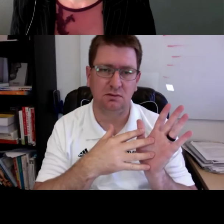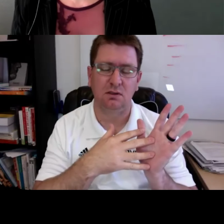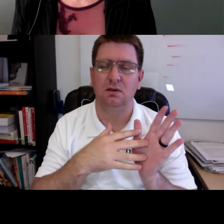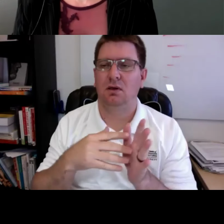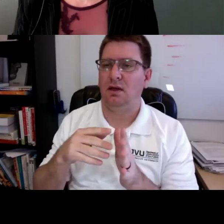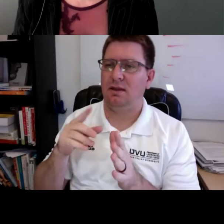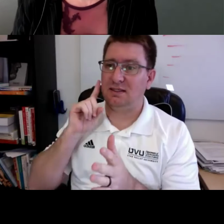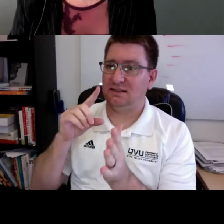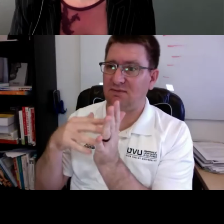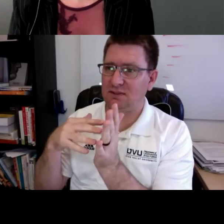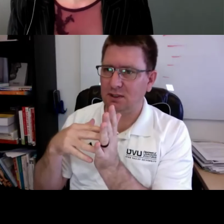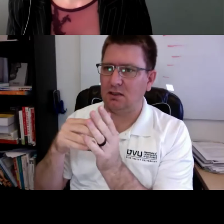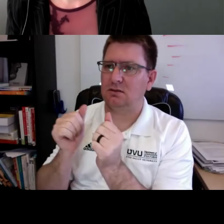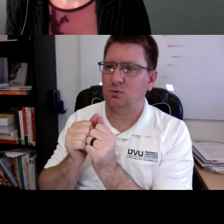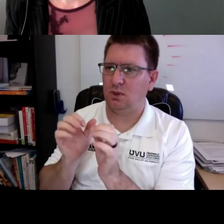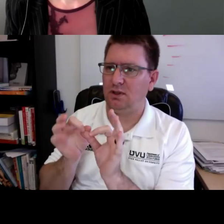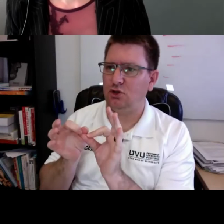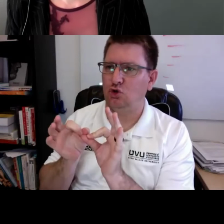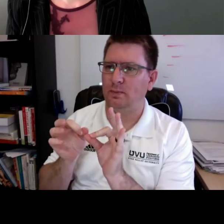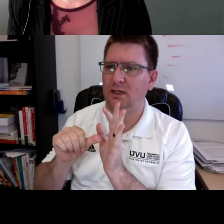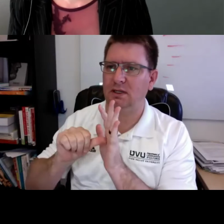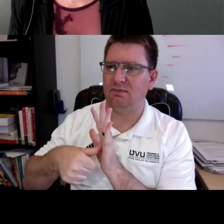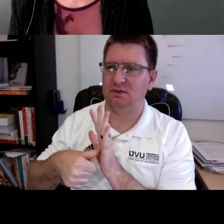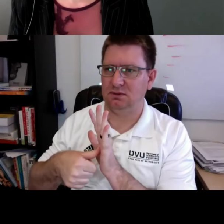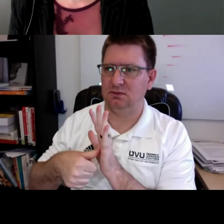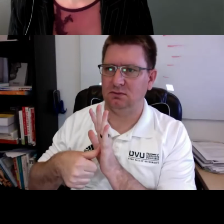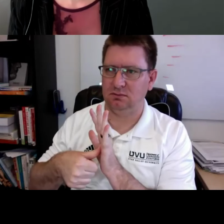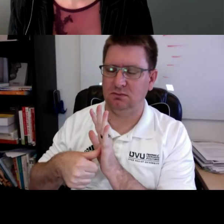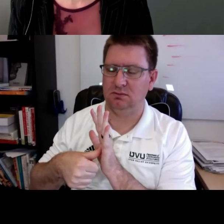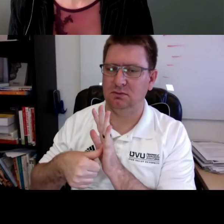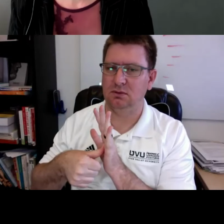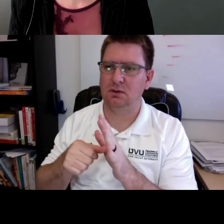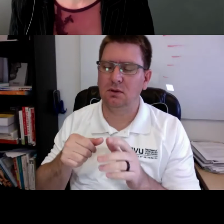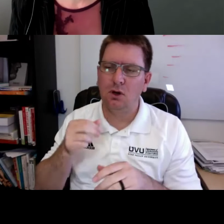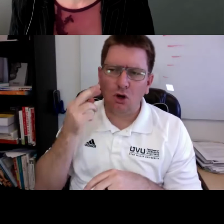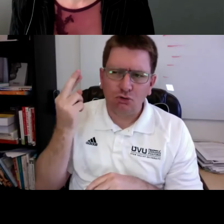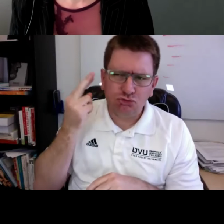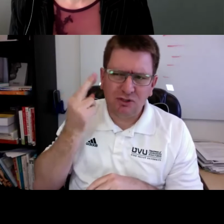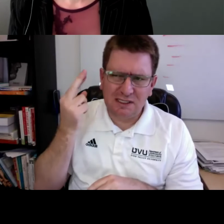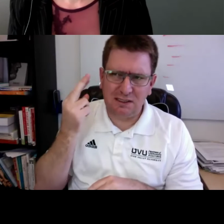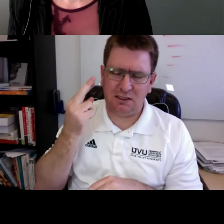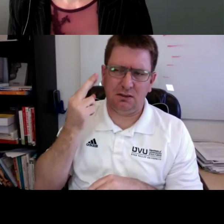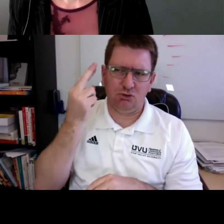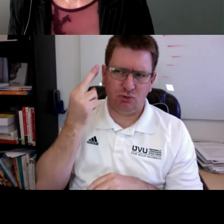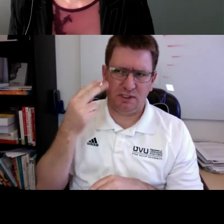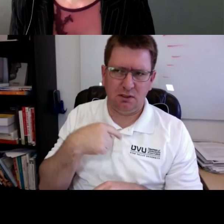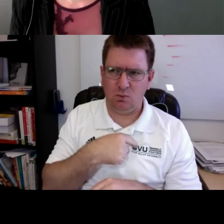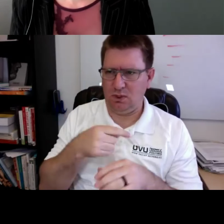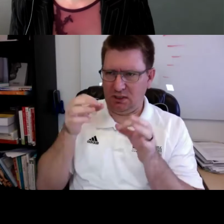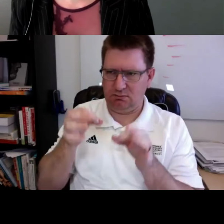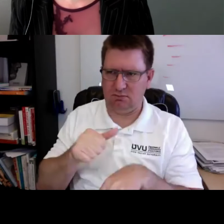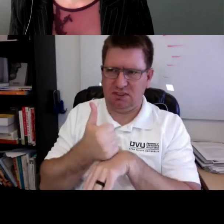We've got general deaf studies and then deaf studies with an interpreting emphasis. And